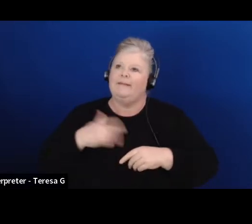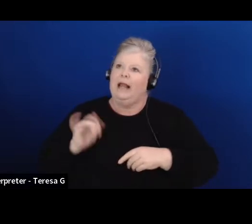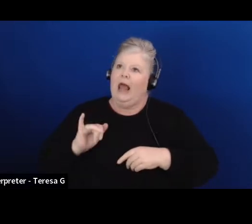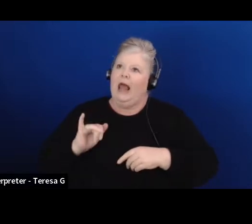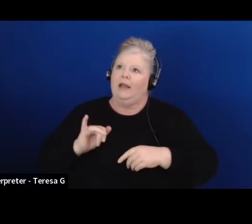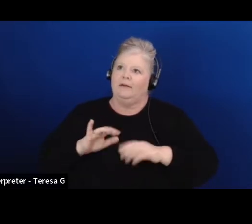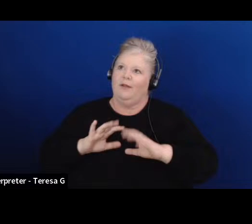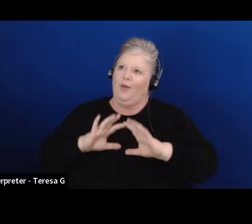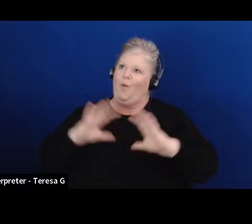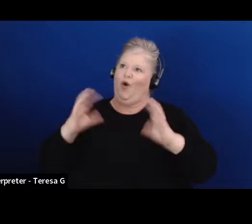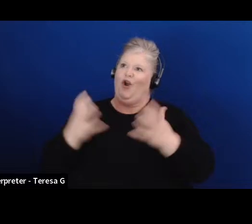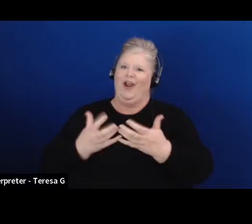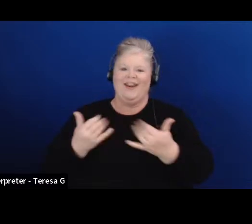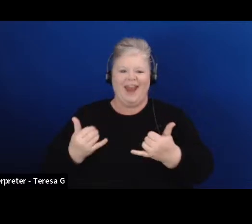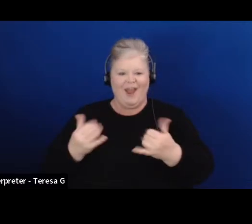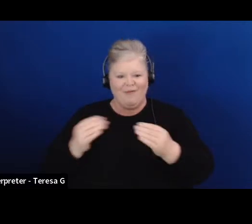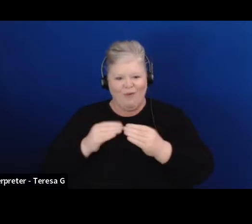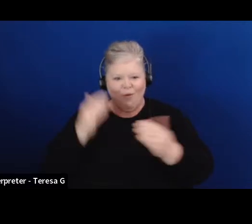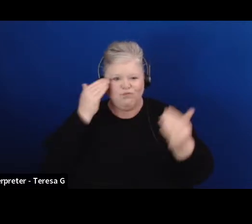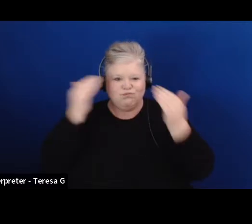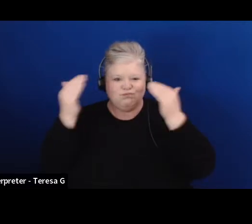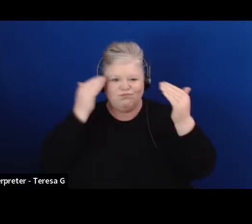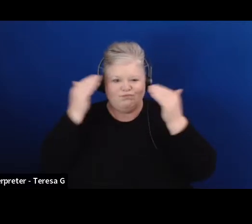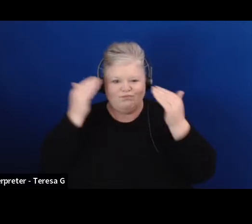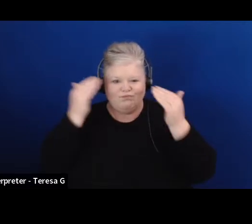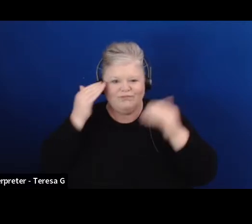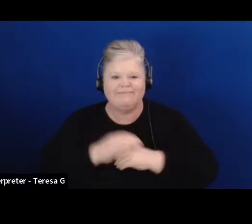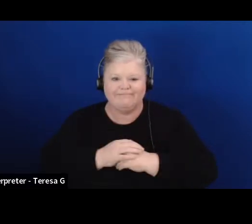aware, and we are all here to help